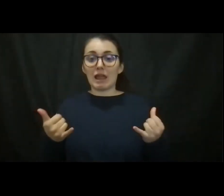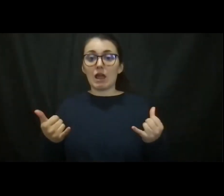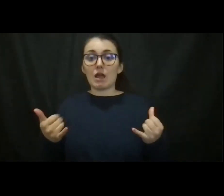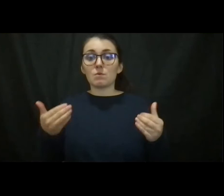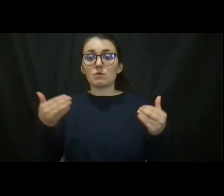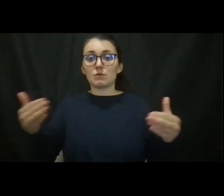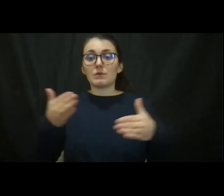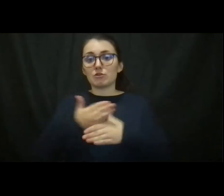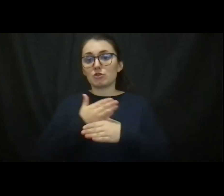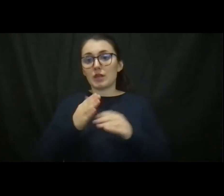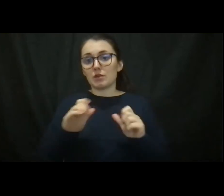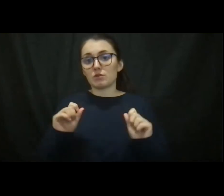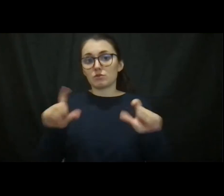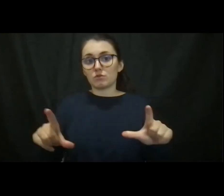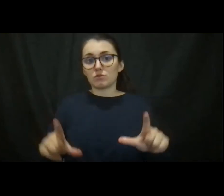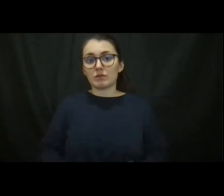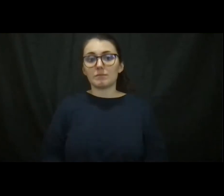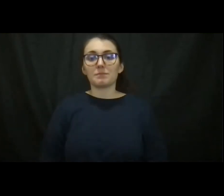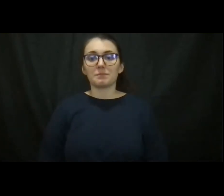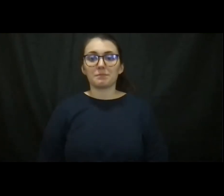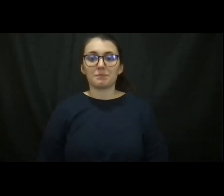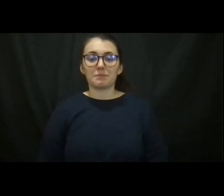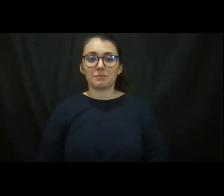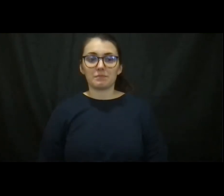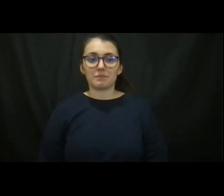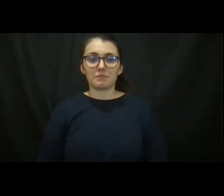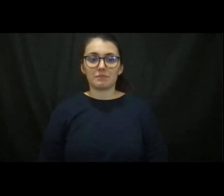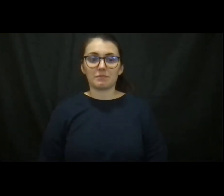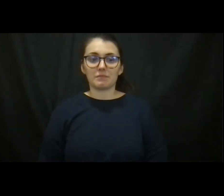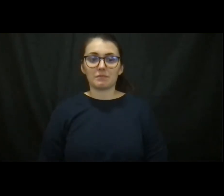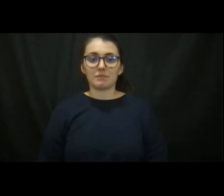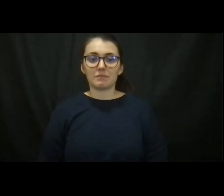screen here and we're going to go right on in.